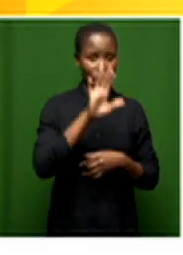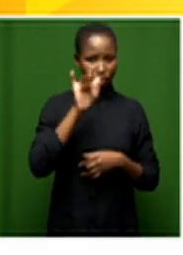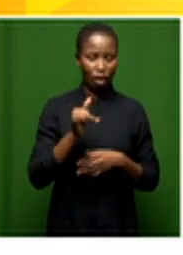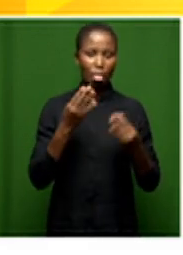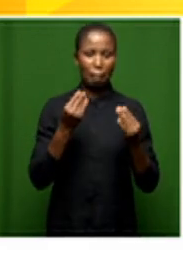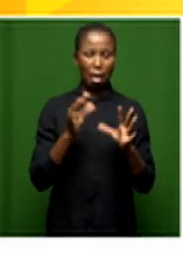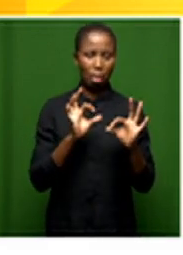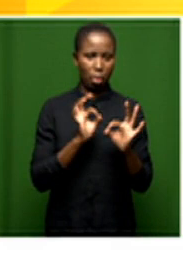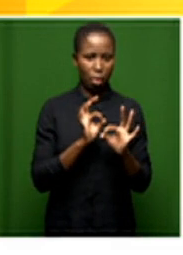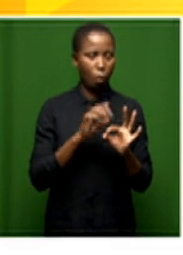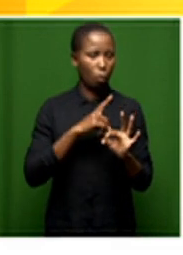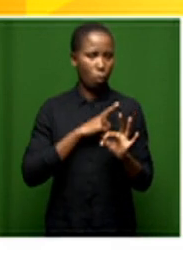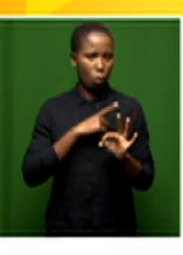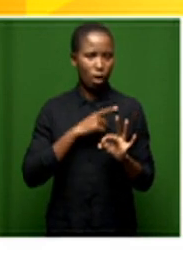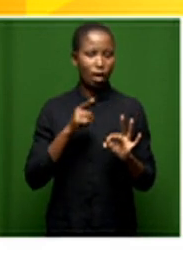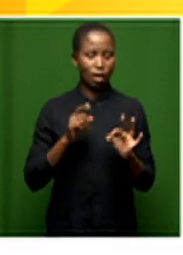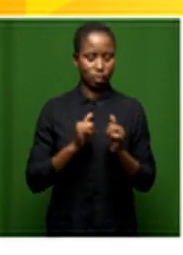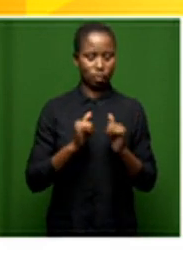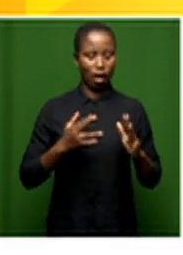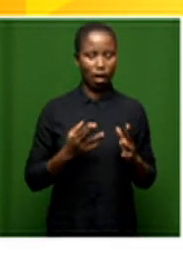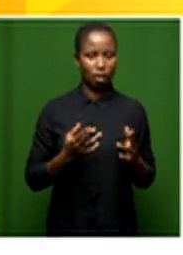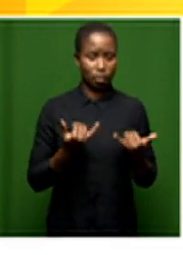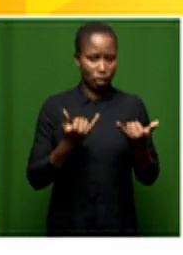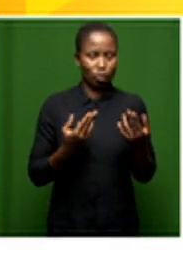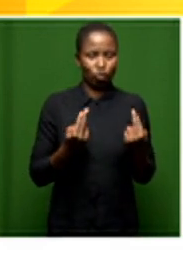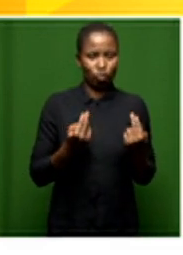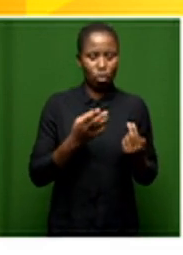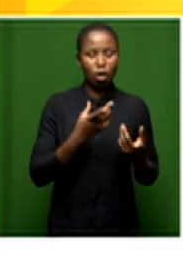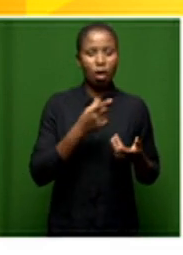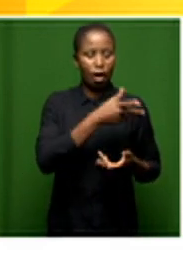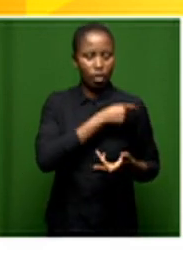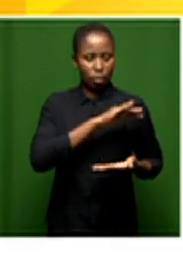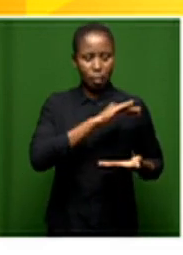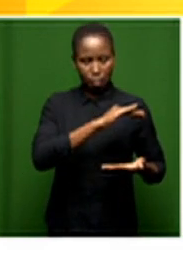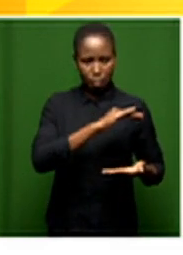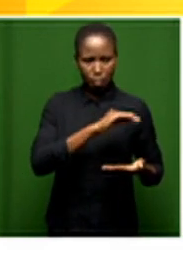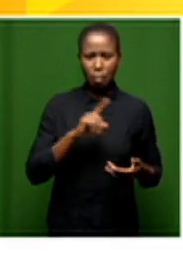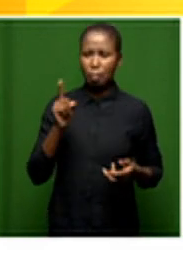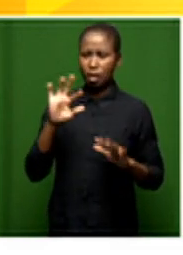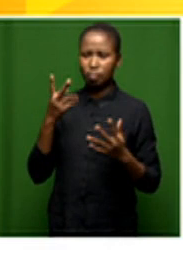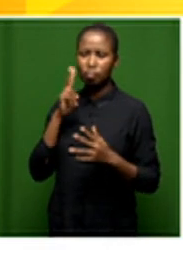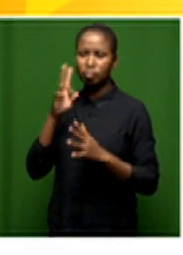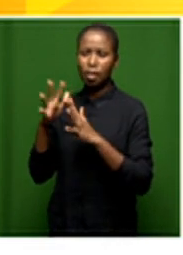We've just started this whole rollout, but from the US perspective, how has it been?